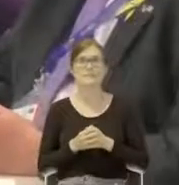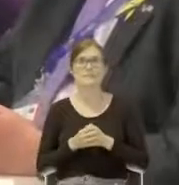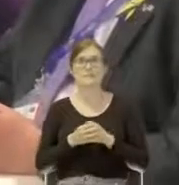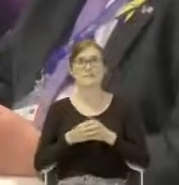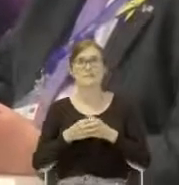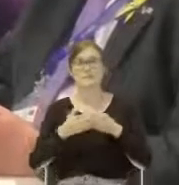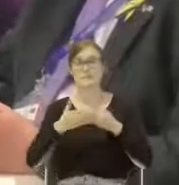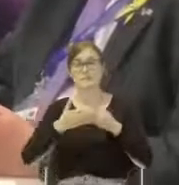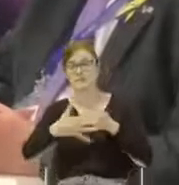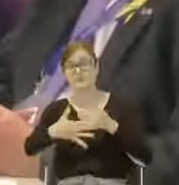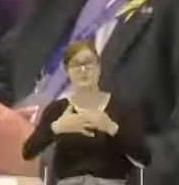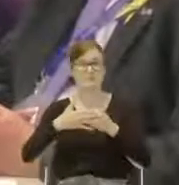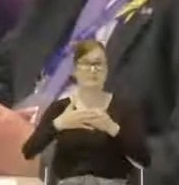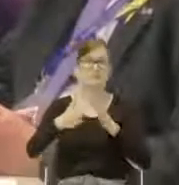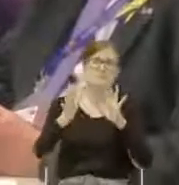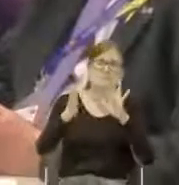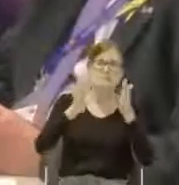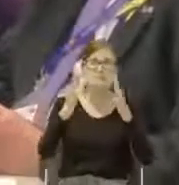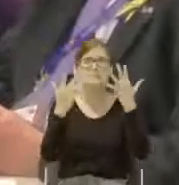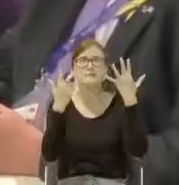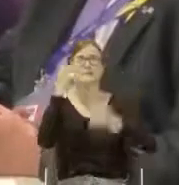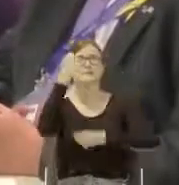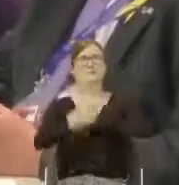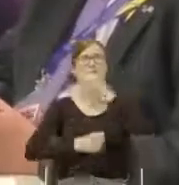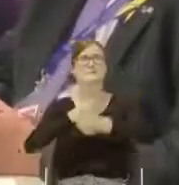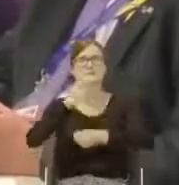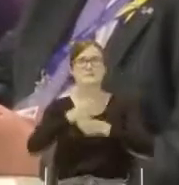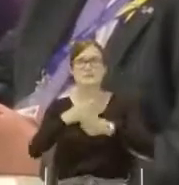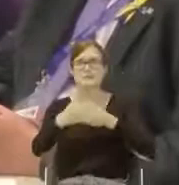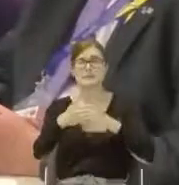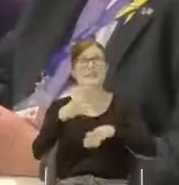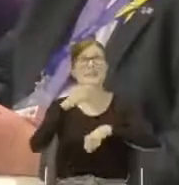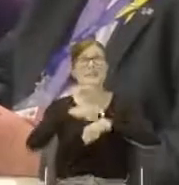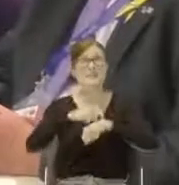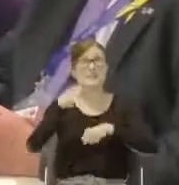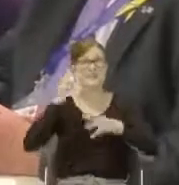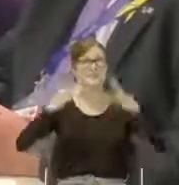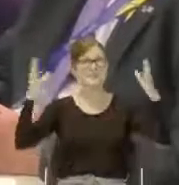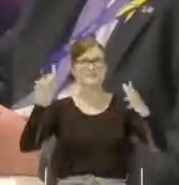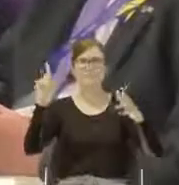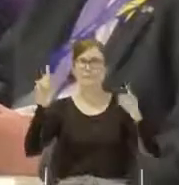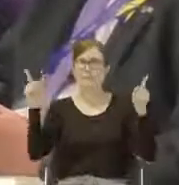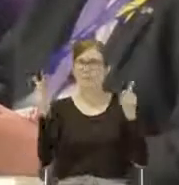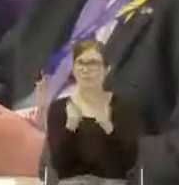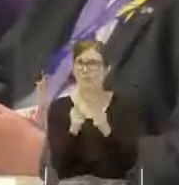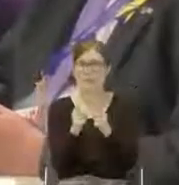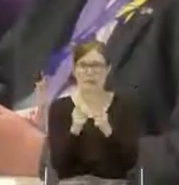and unambitious, and conventional thinking must be discarded. We must be maybe,